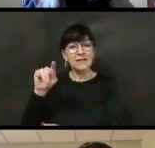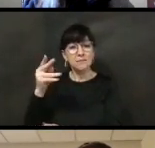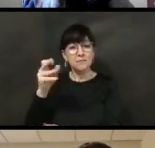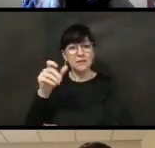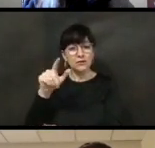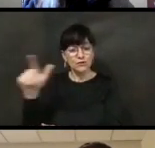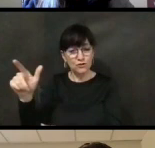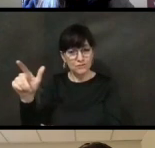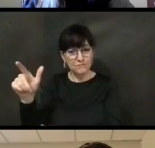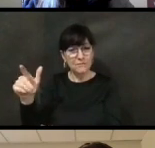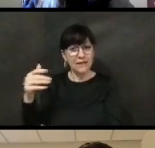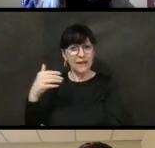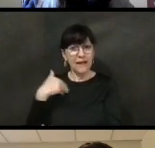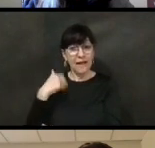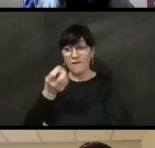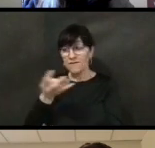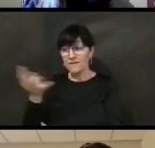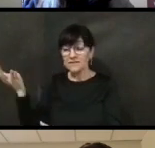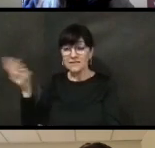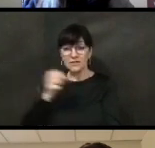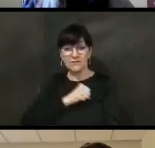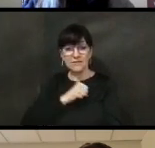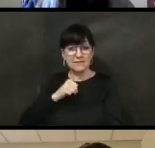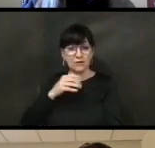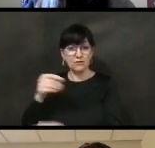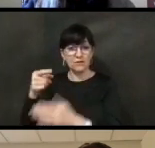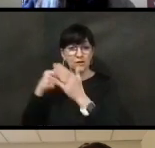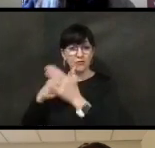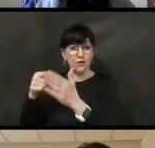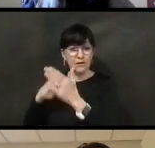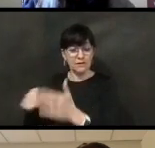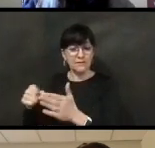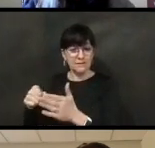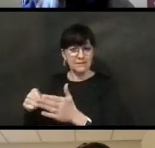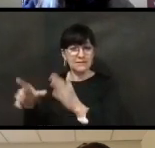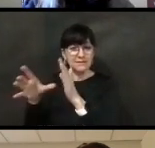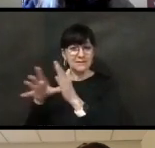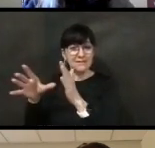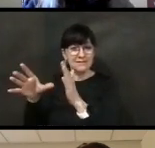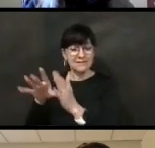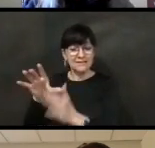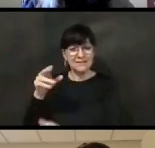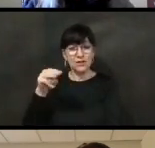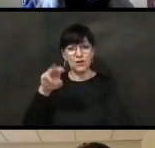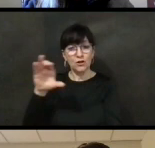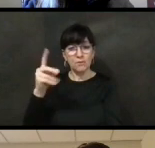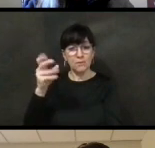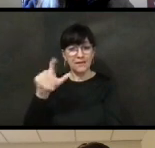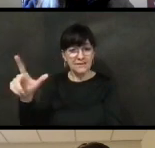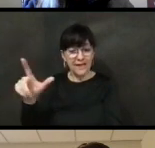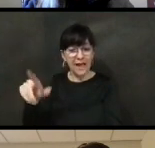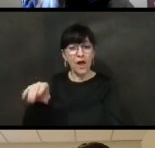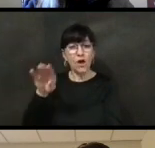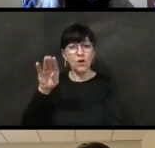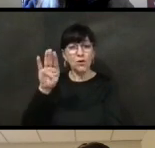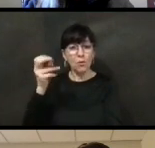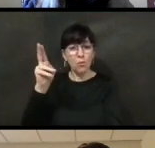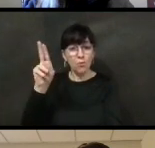a series of senators and representatives, including our Senior Senator Harris McDowell, Senator Brown, Lockman,